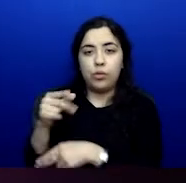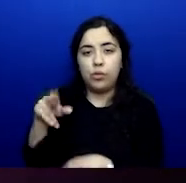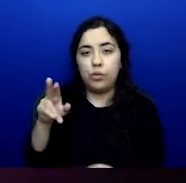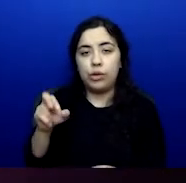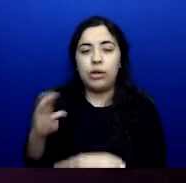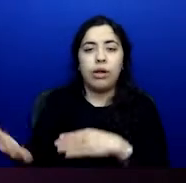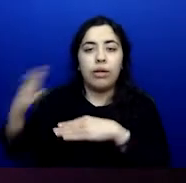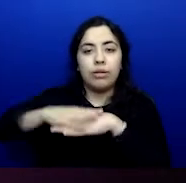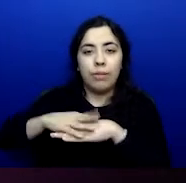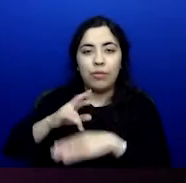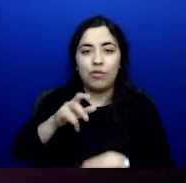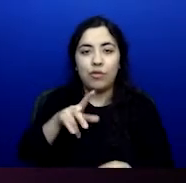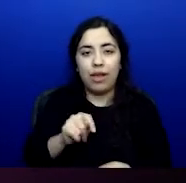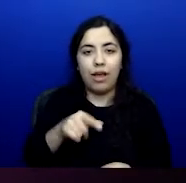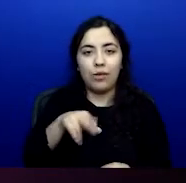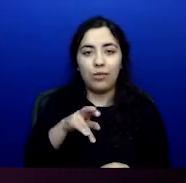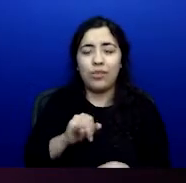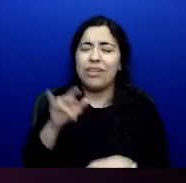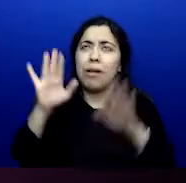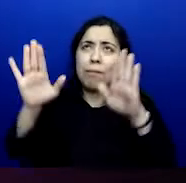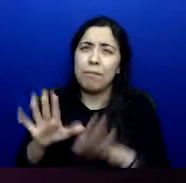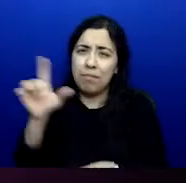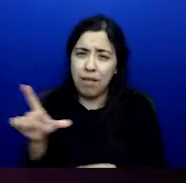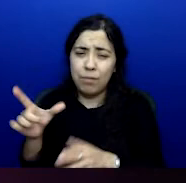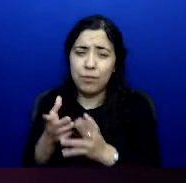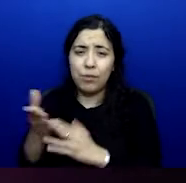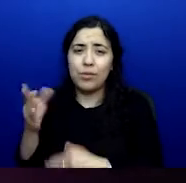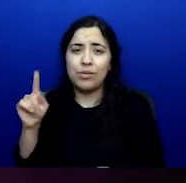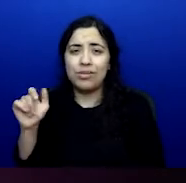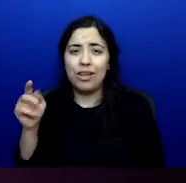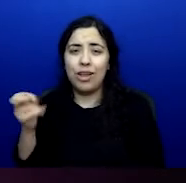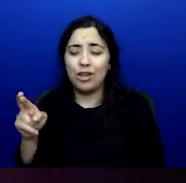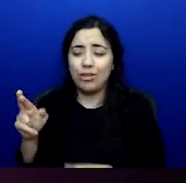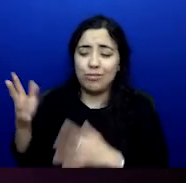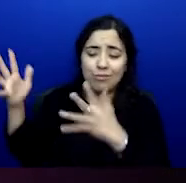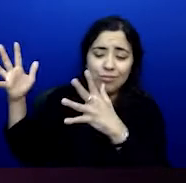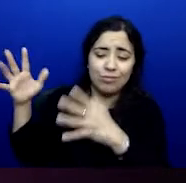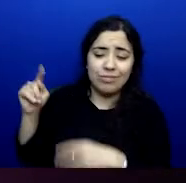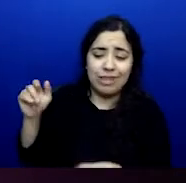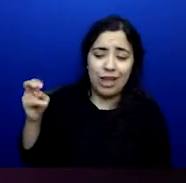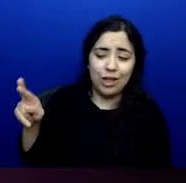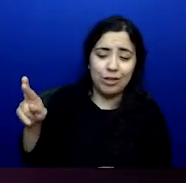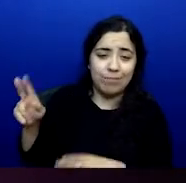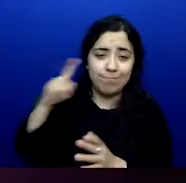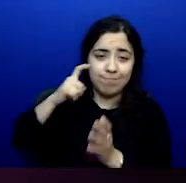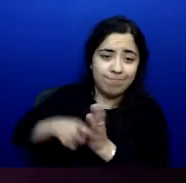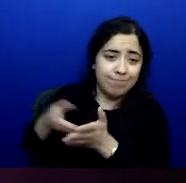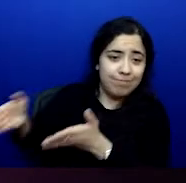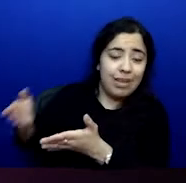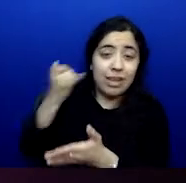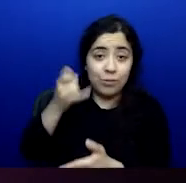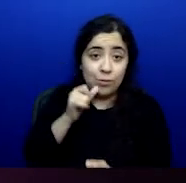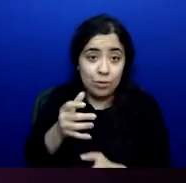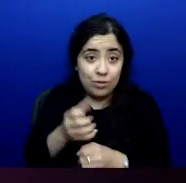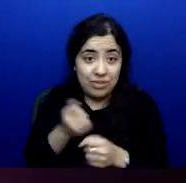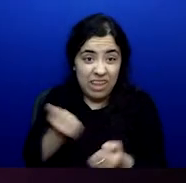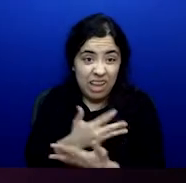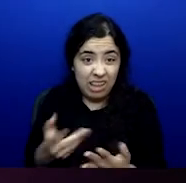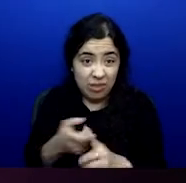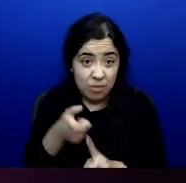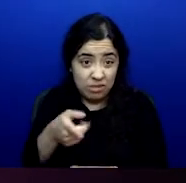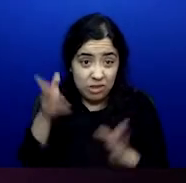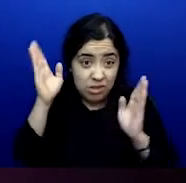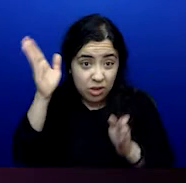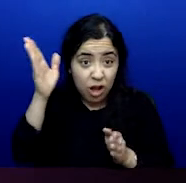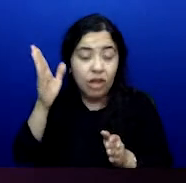Query, which is an amazing library by Tanner. Huge shout out to him. If you get nothing from this talk, take away